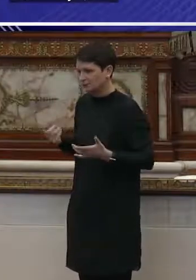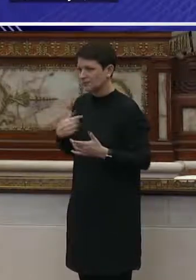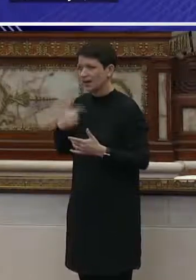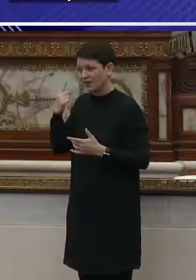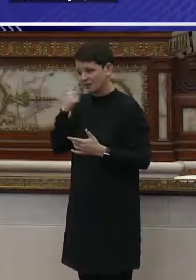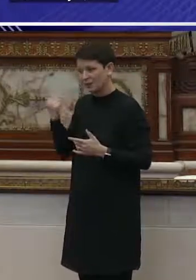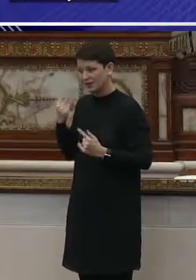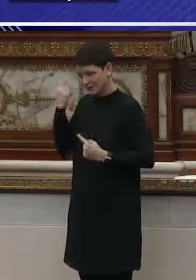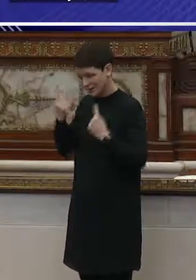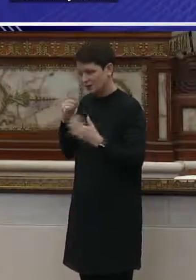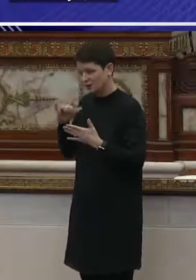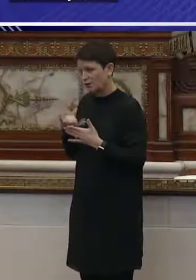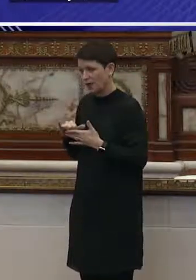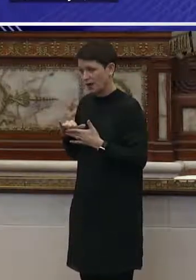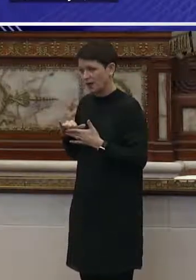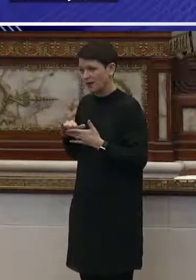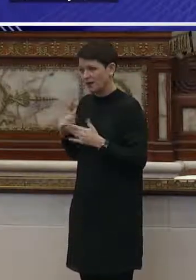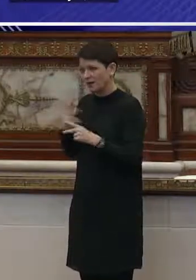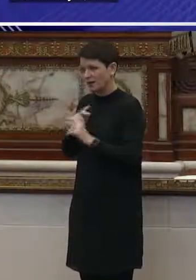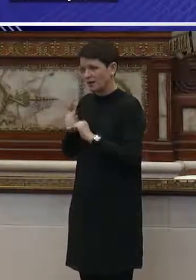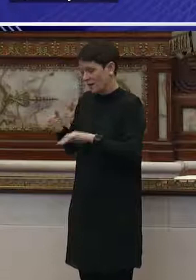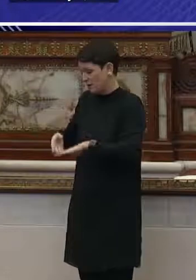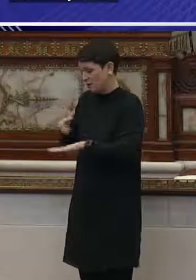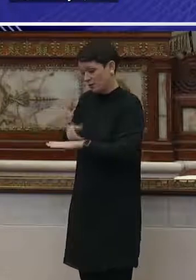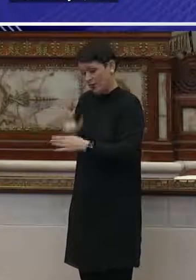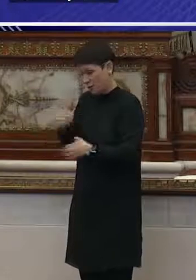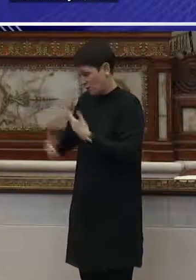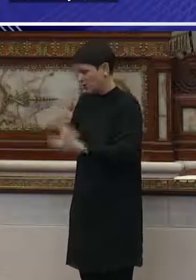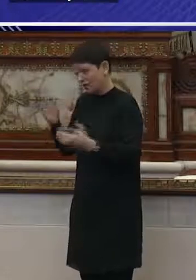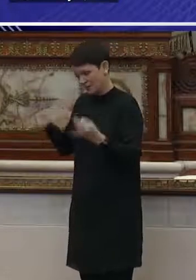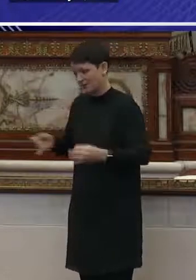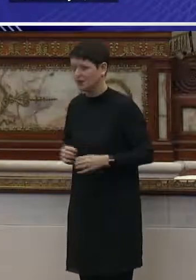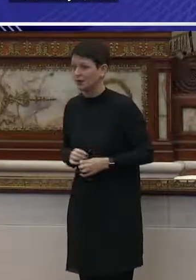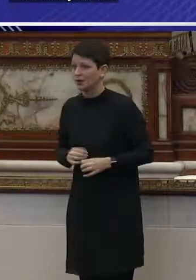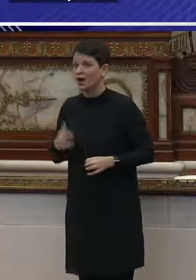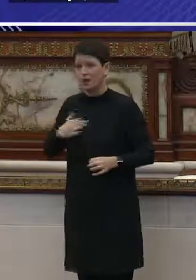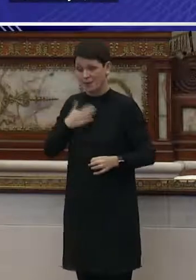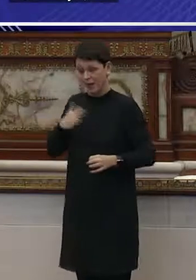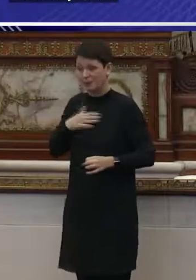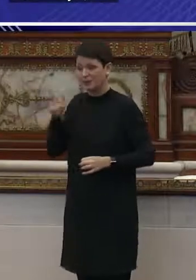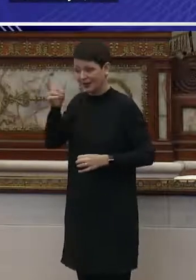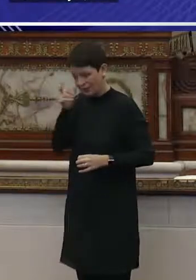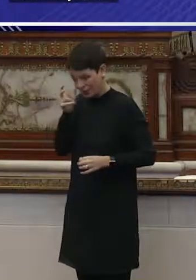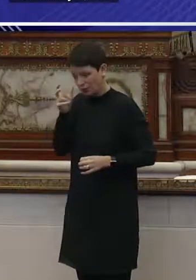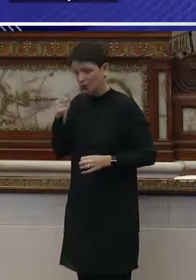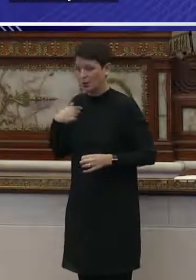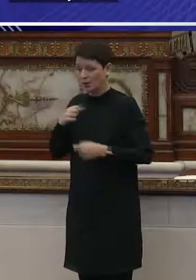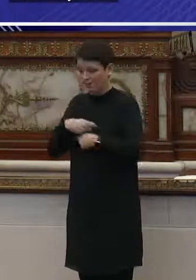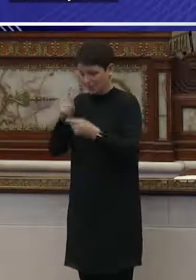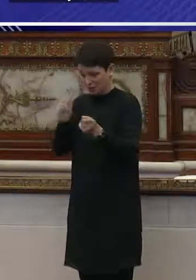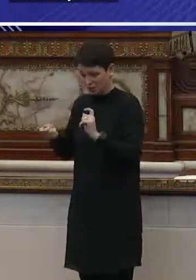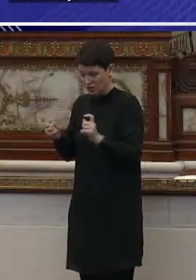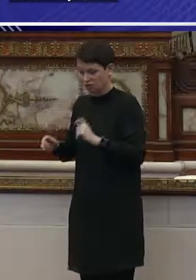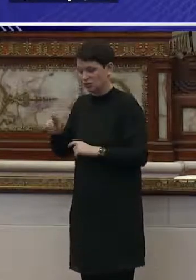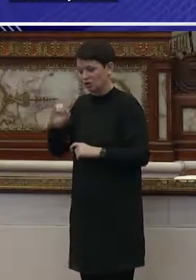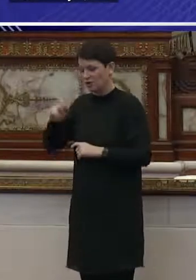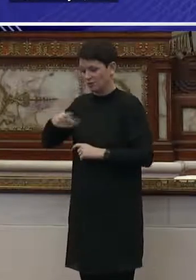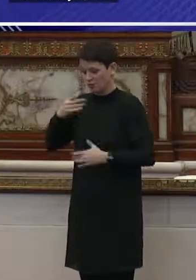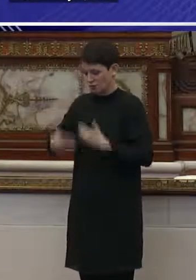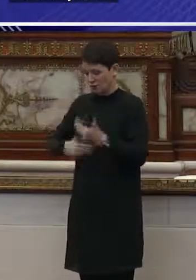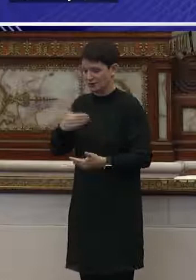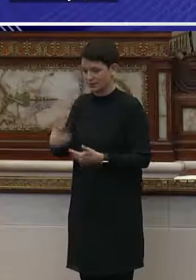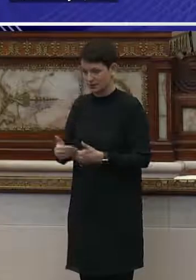something we need to consider and figure out how to improve that process. Well, I'm glad to hear that we're making changes in the RFP